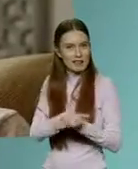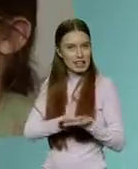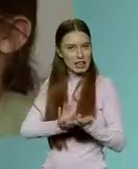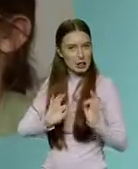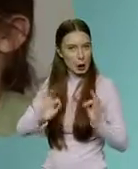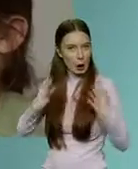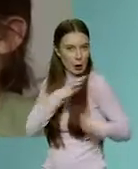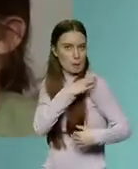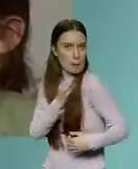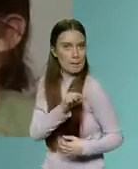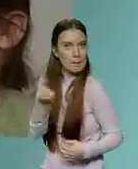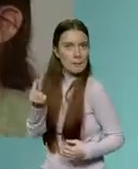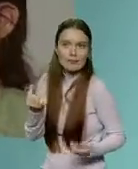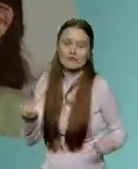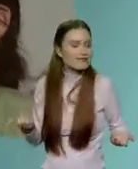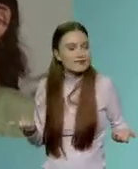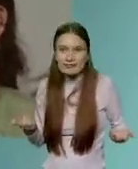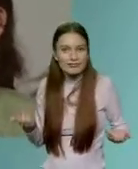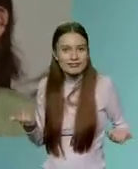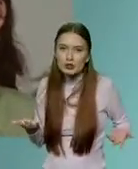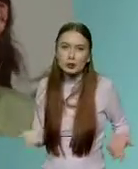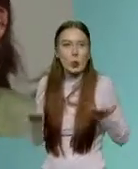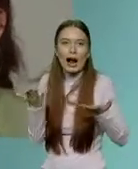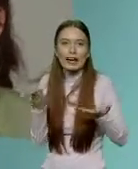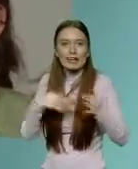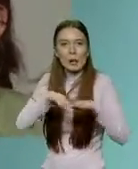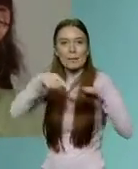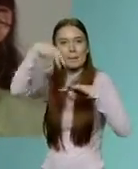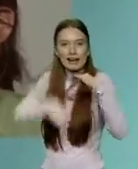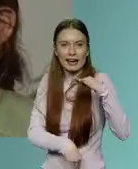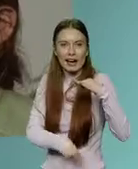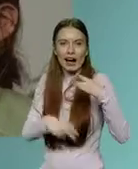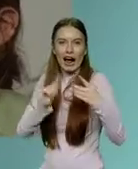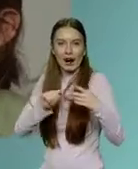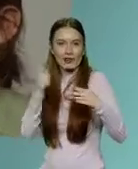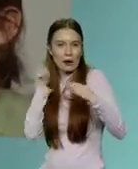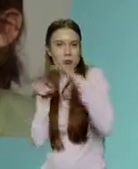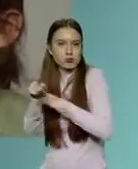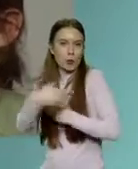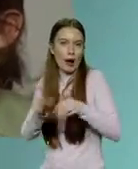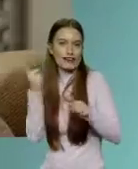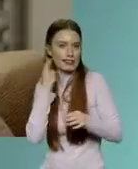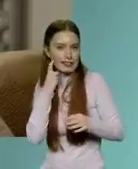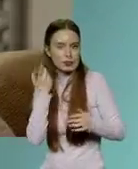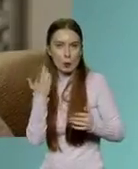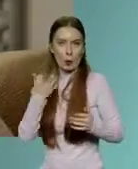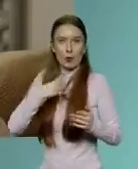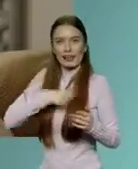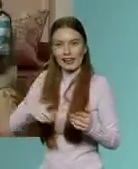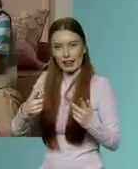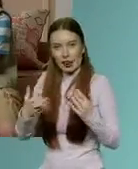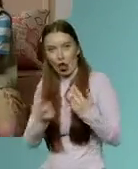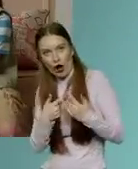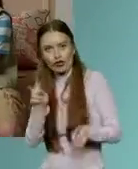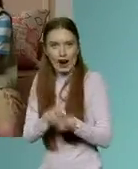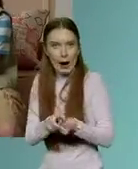feather? No. It was too late for the pit and too chompy for the box. I'm gonna need another trap. His